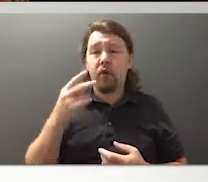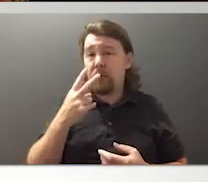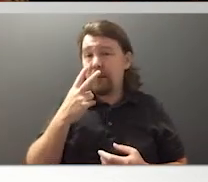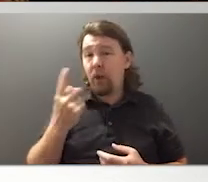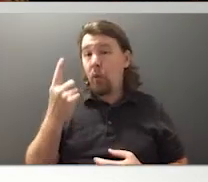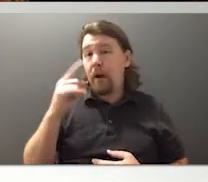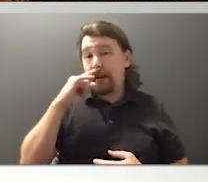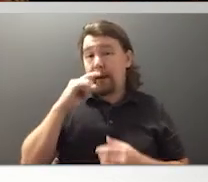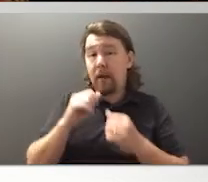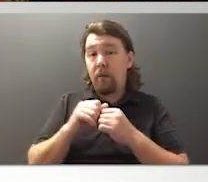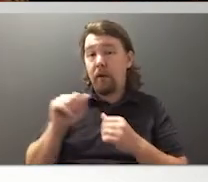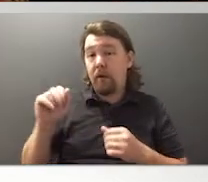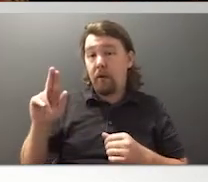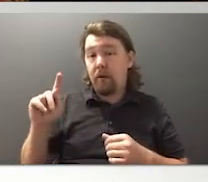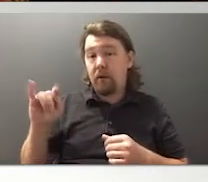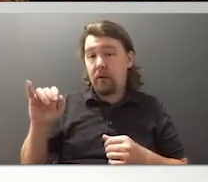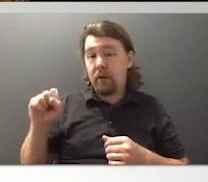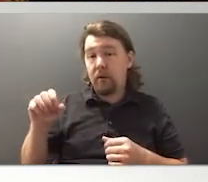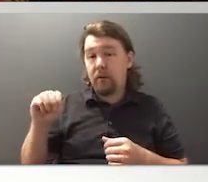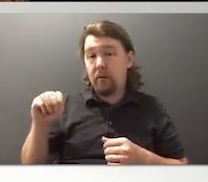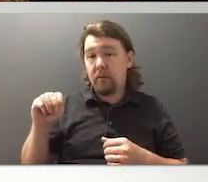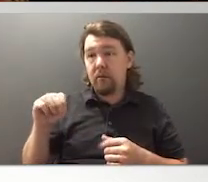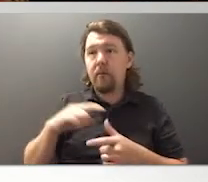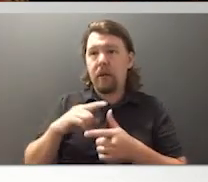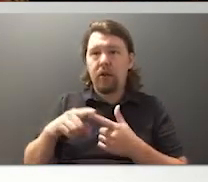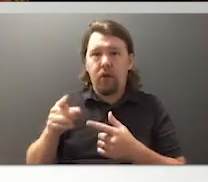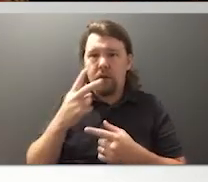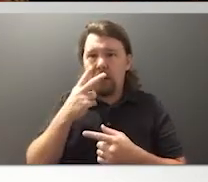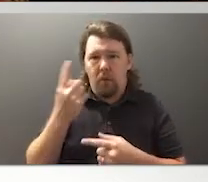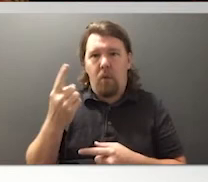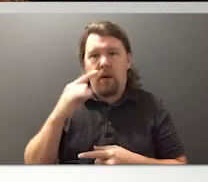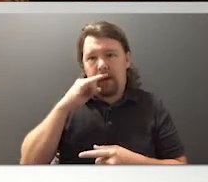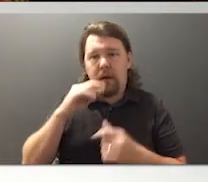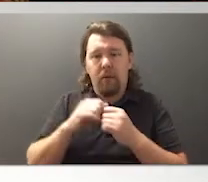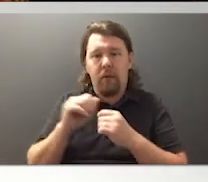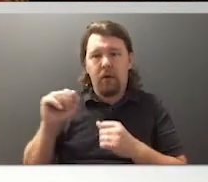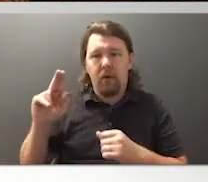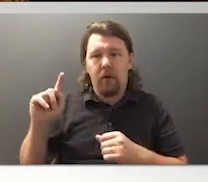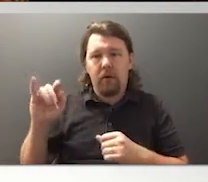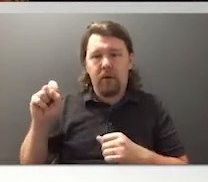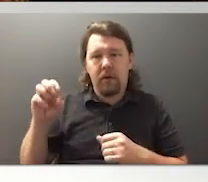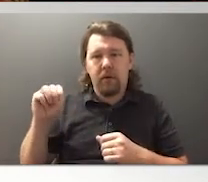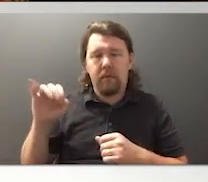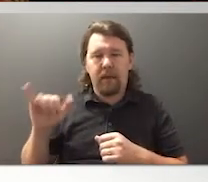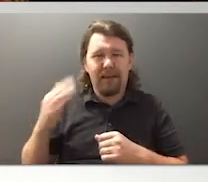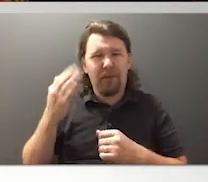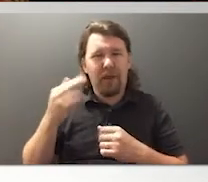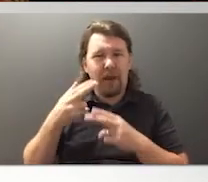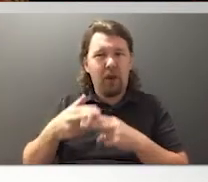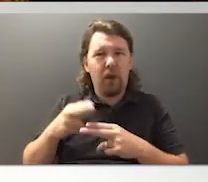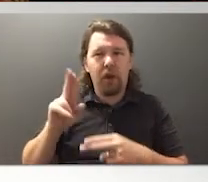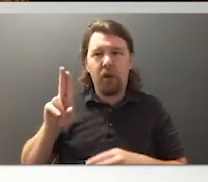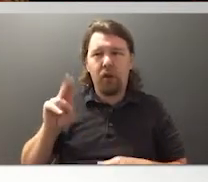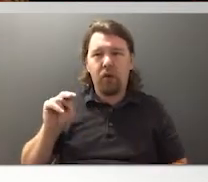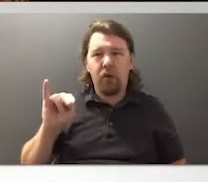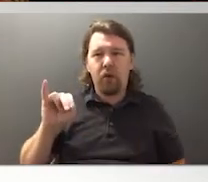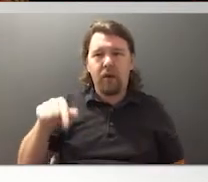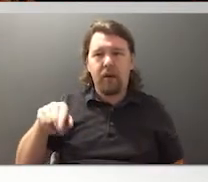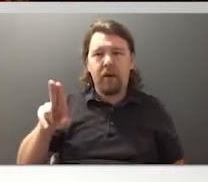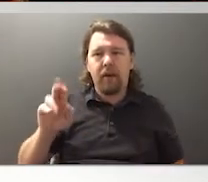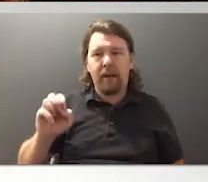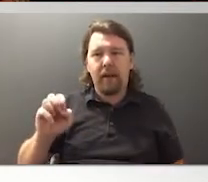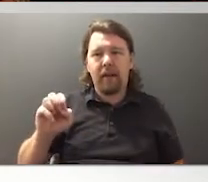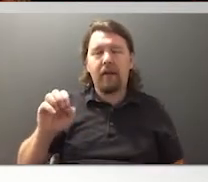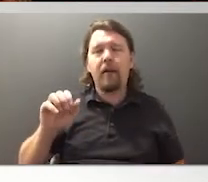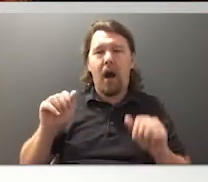autism, you've seen one child with autism, right? Every child, it's why they call it unique abilities. Every child is different. So